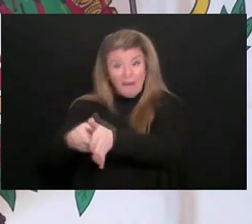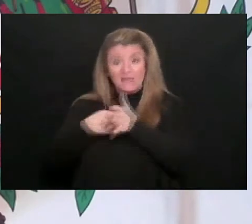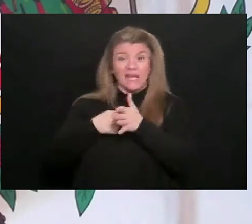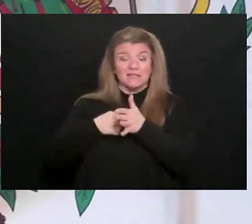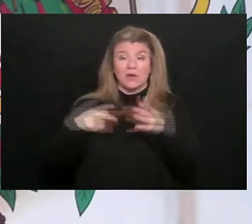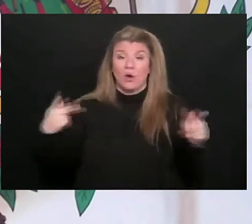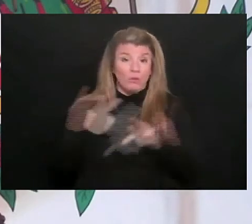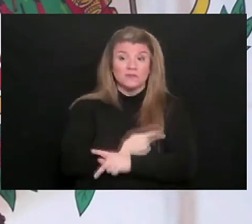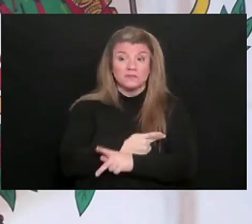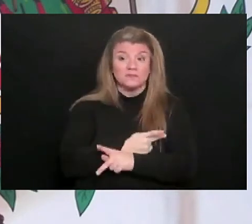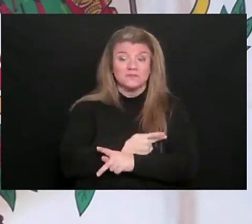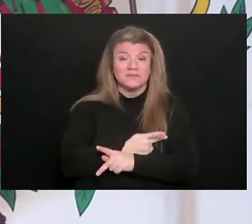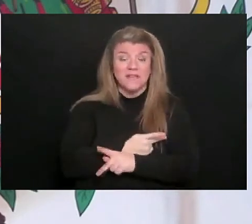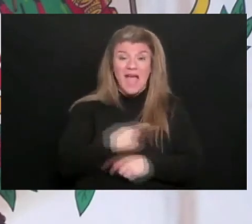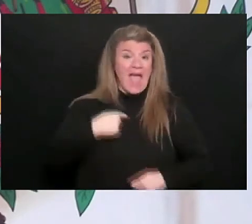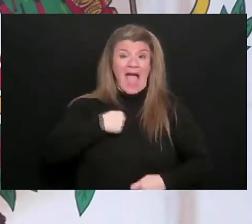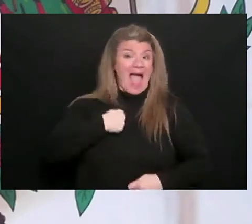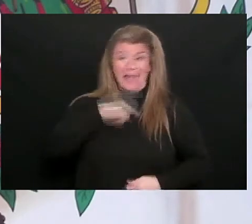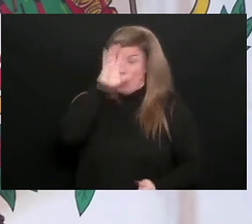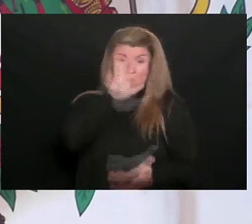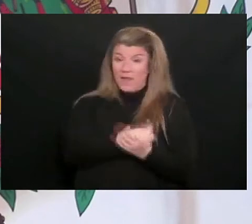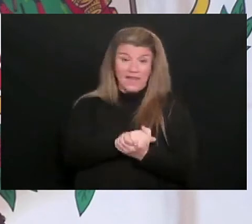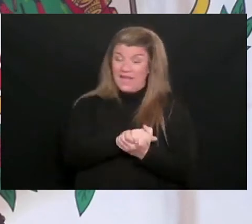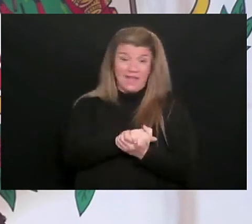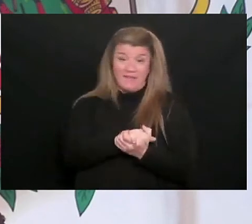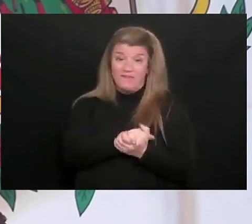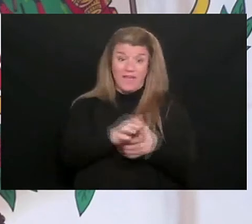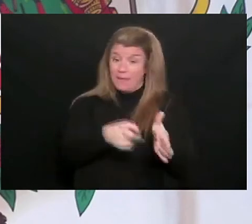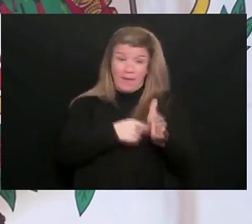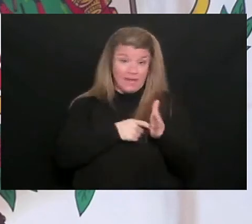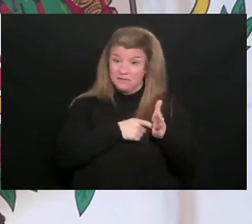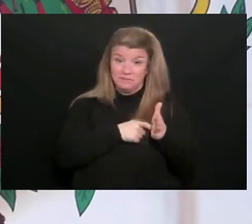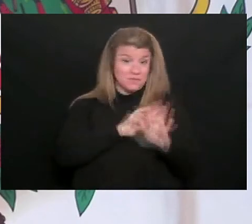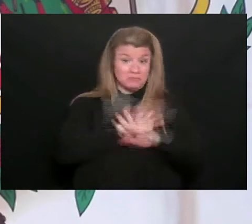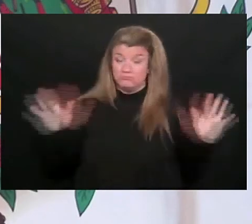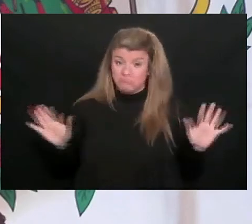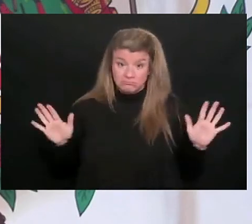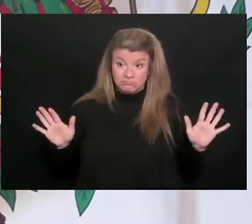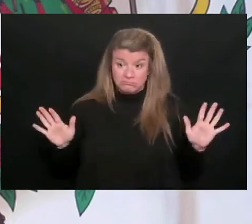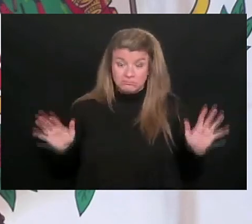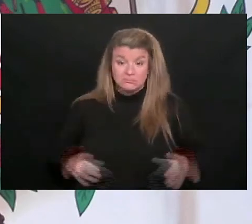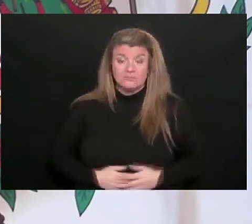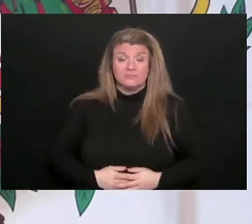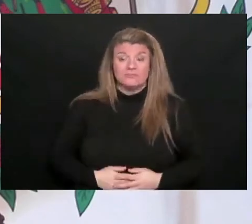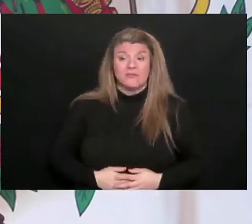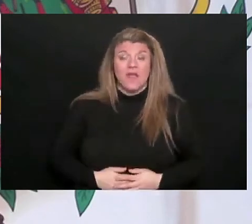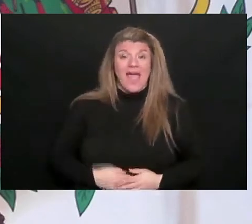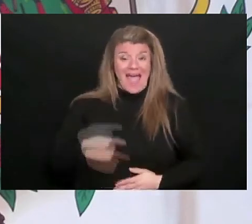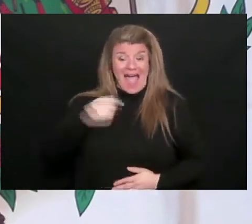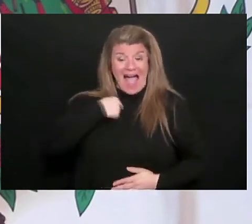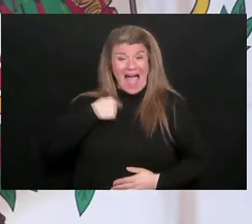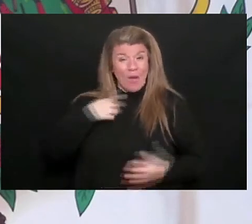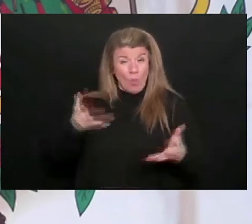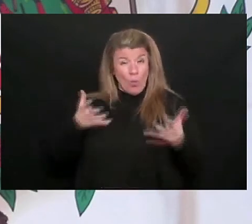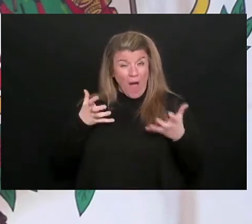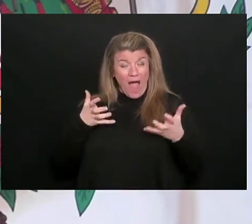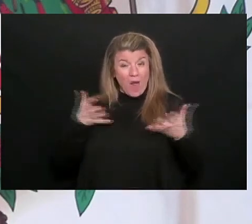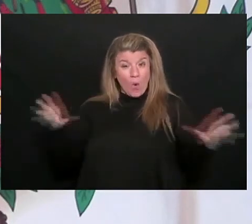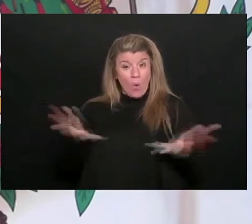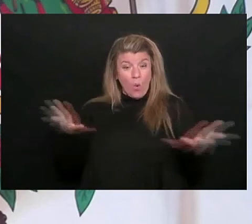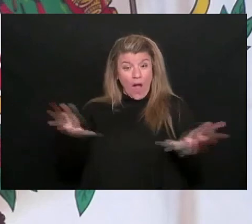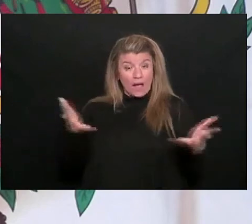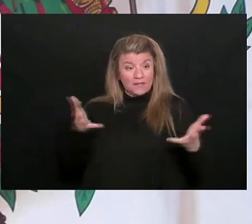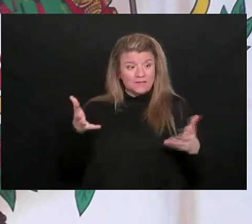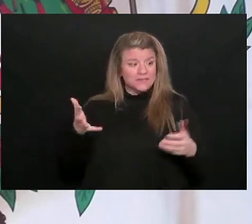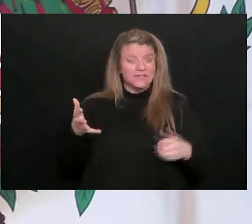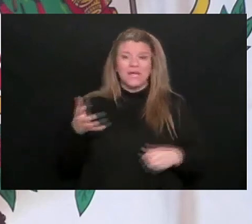worse. I don't believe in that. I really don't believe in that at all. What I want to happen is us go